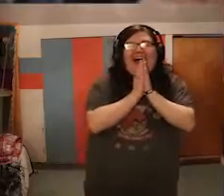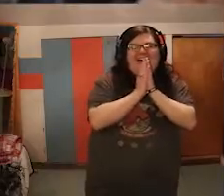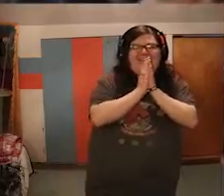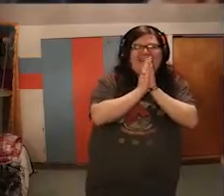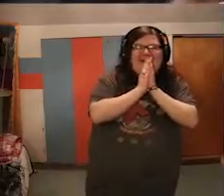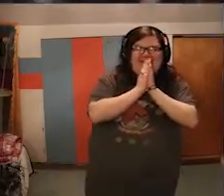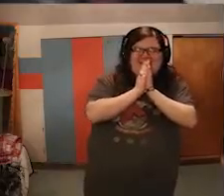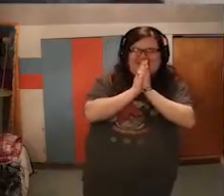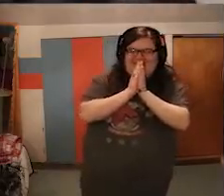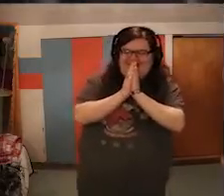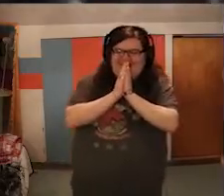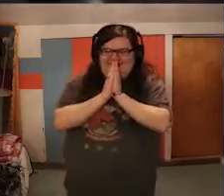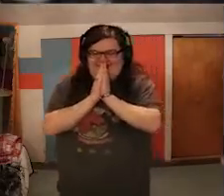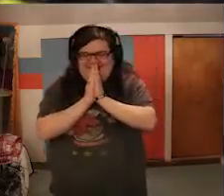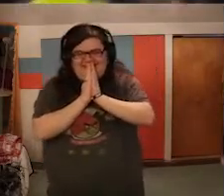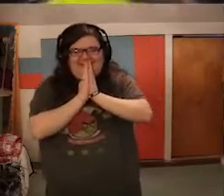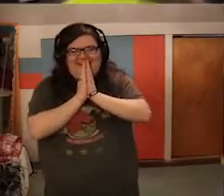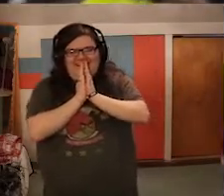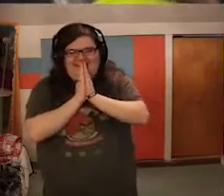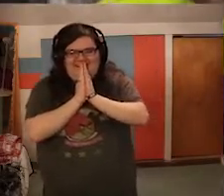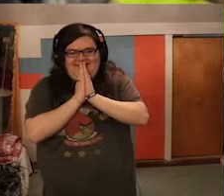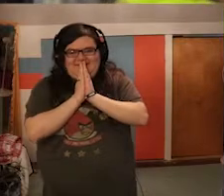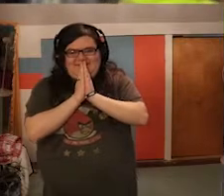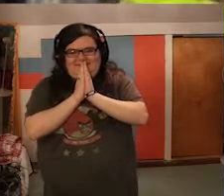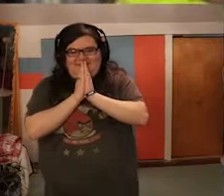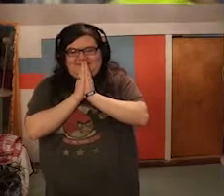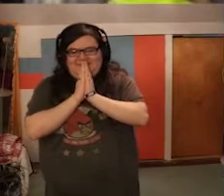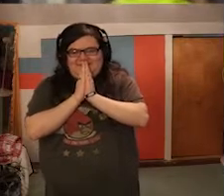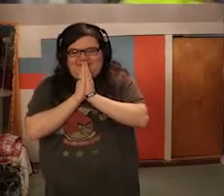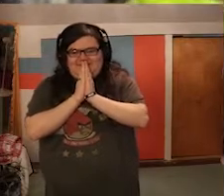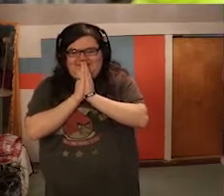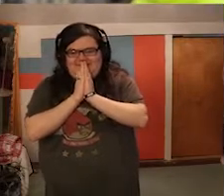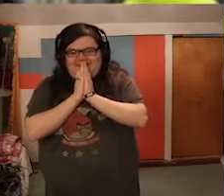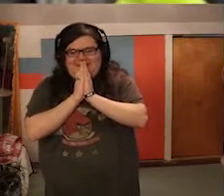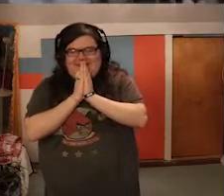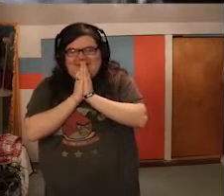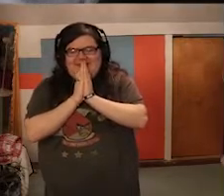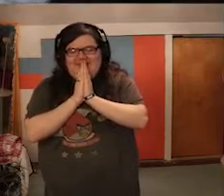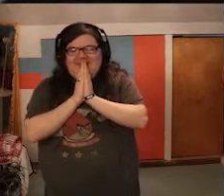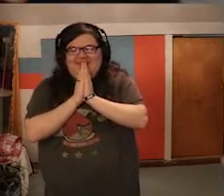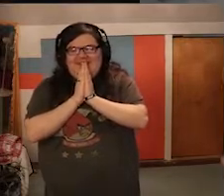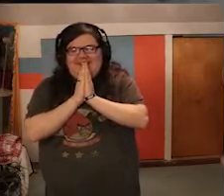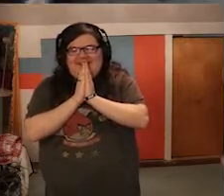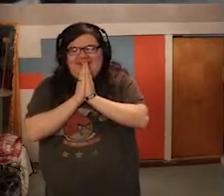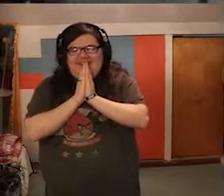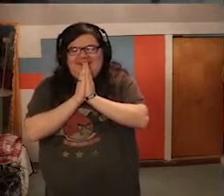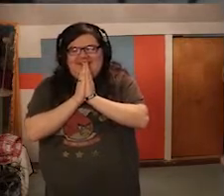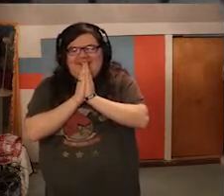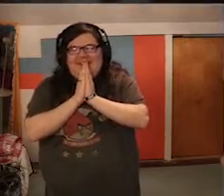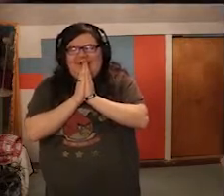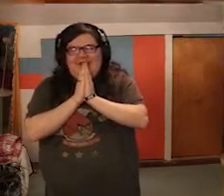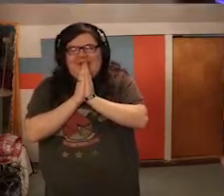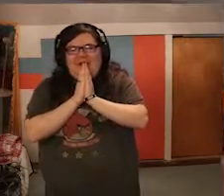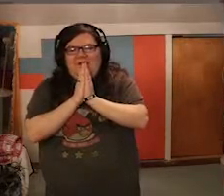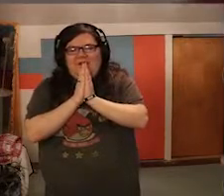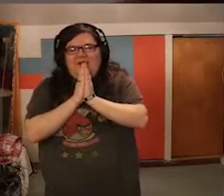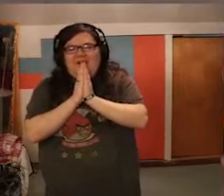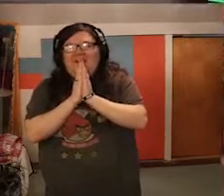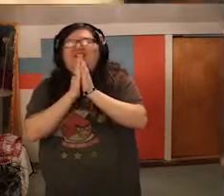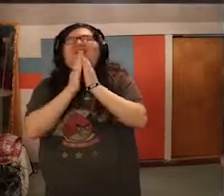mind. Yeah, oh so no! I'm about to find Talia's outfit and I think I've seen what I want. There's what a TikTok are you? Hoodie right there. Oh